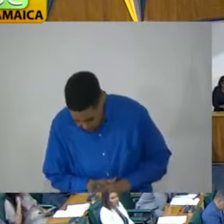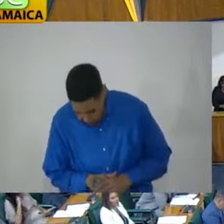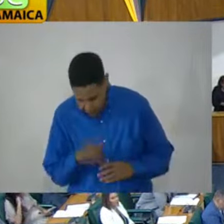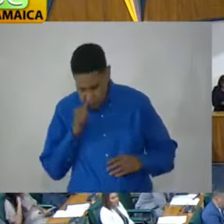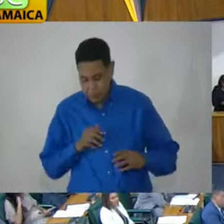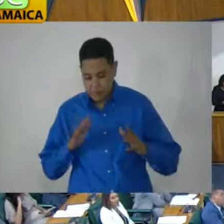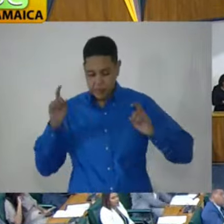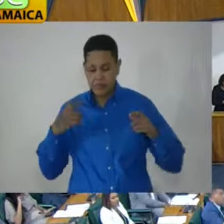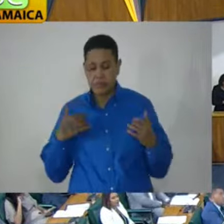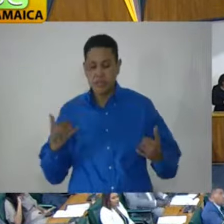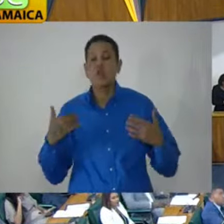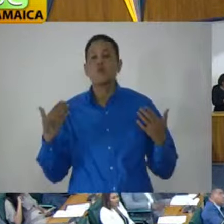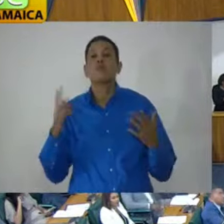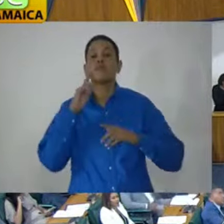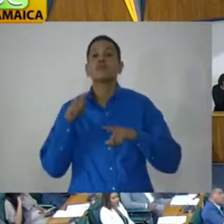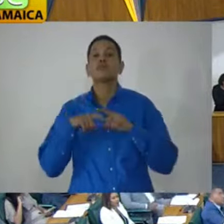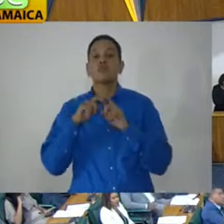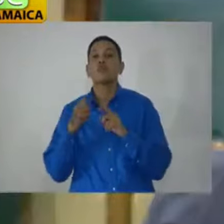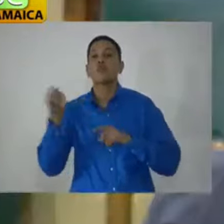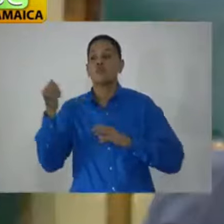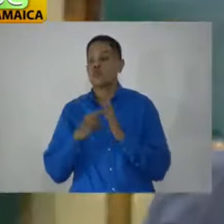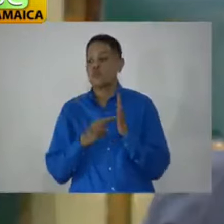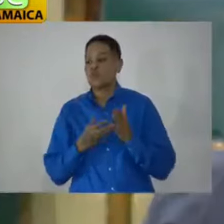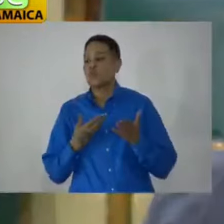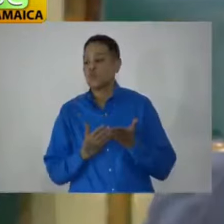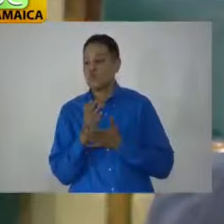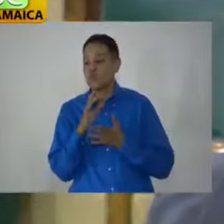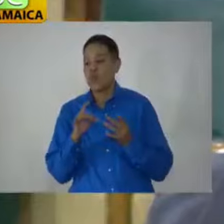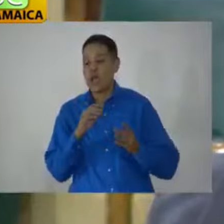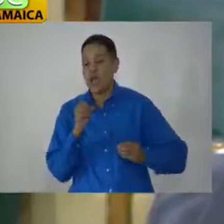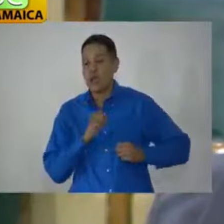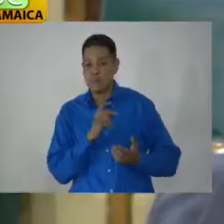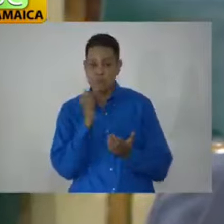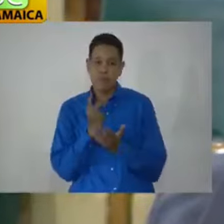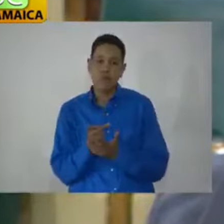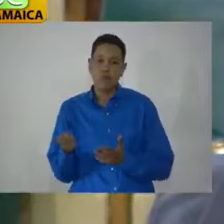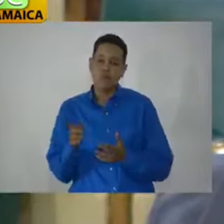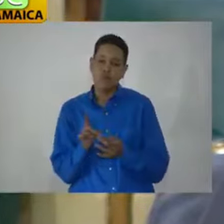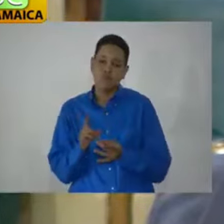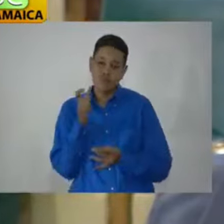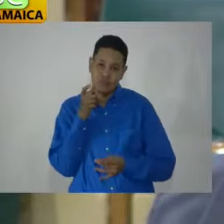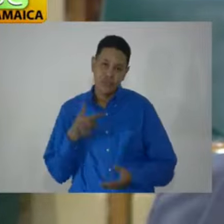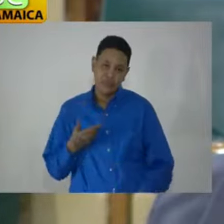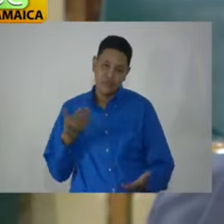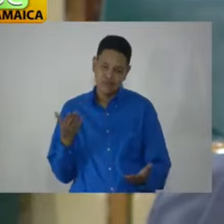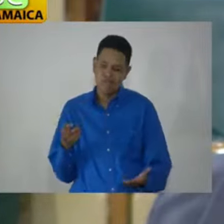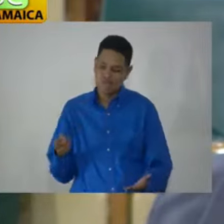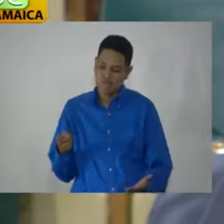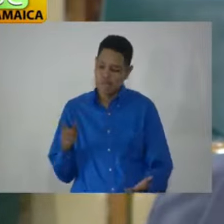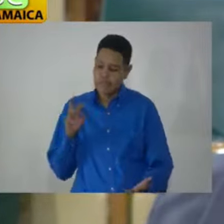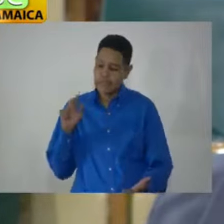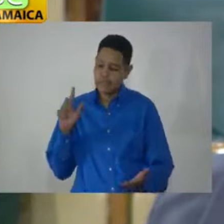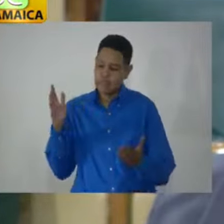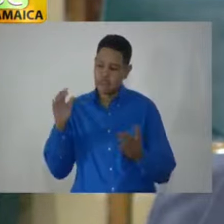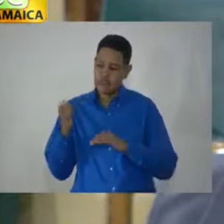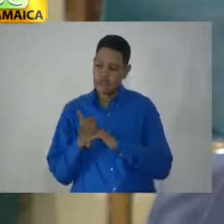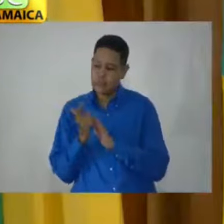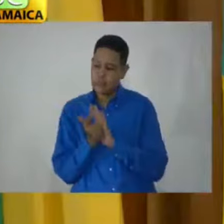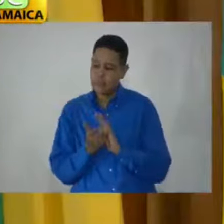Madam Speaker, I now move for the suspension of the standing orders to enable me to take the motion, notice of which I gave